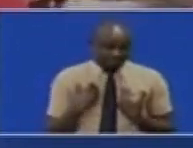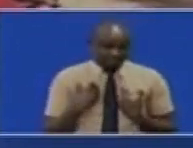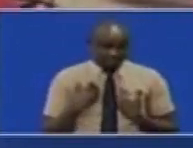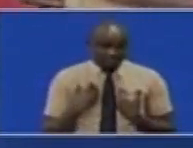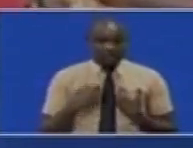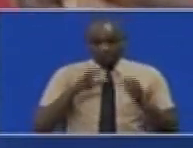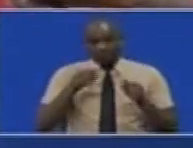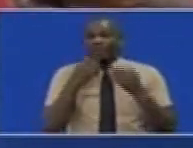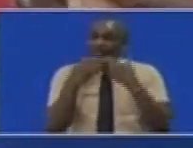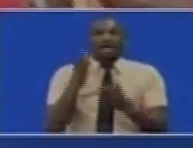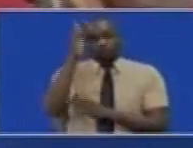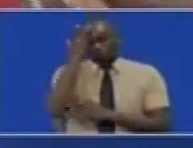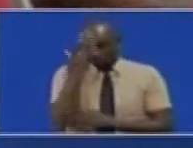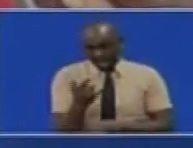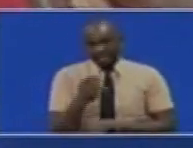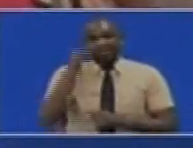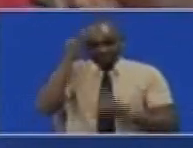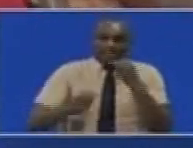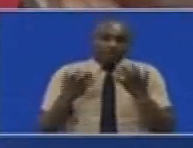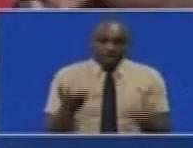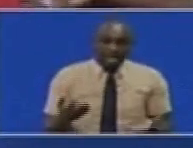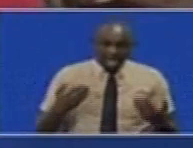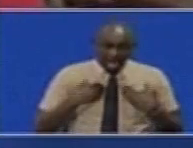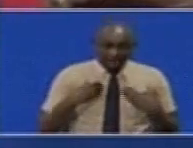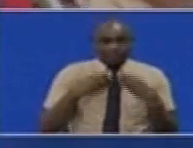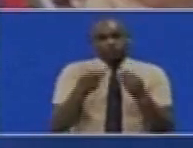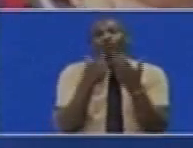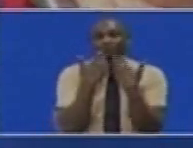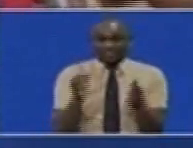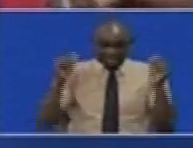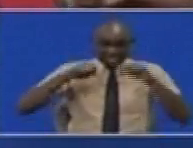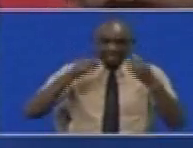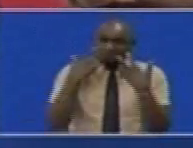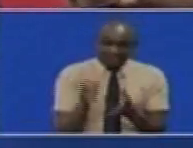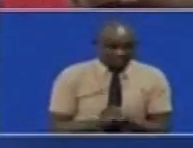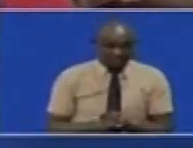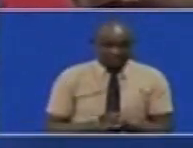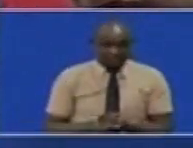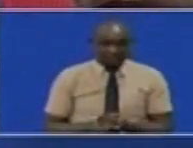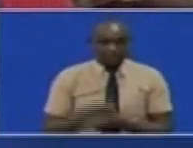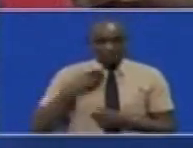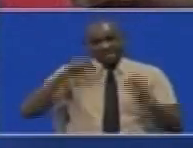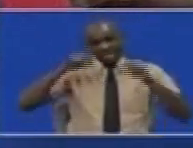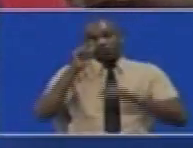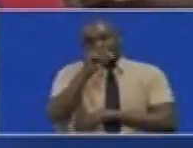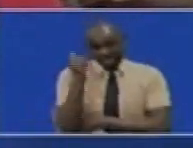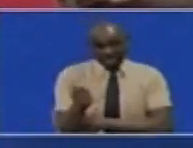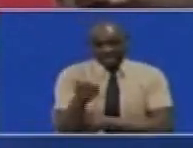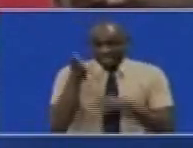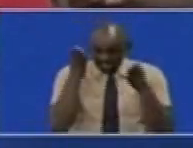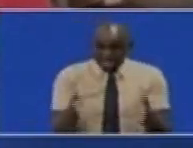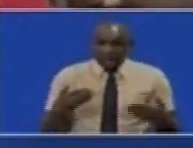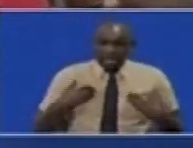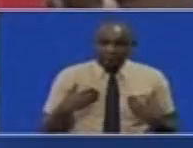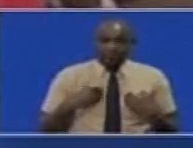Lakini tunashukuru Mungu kwa sababu mwishowe tumepata kujadiliana, tumepata kusikizana na sasa tuko na